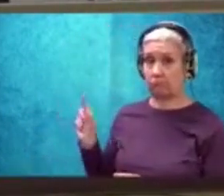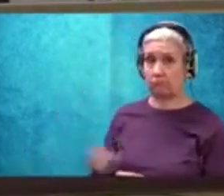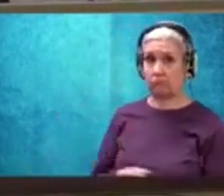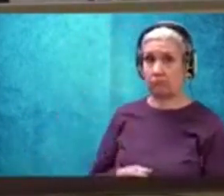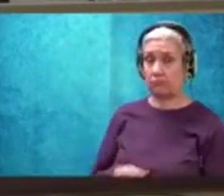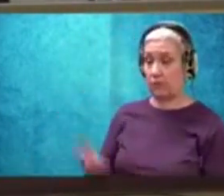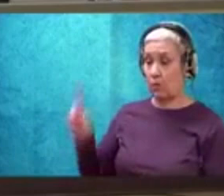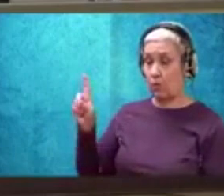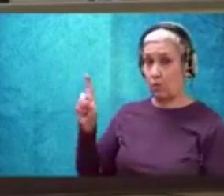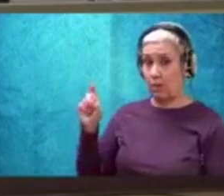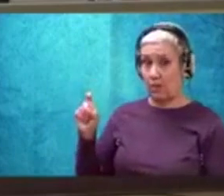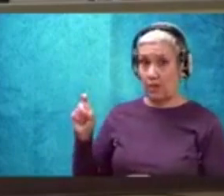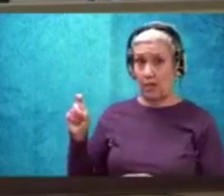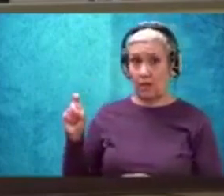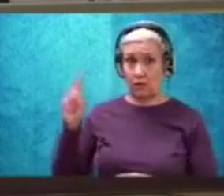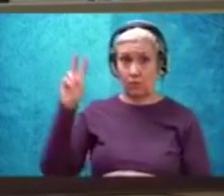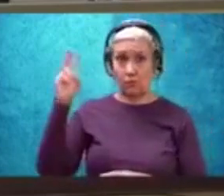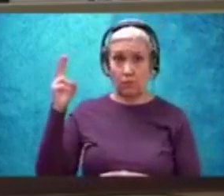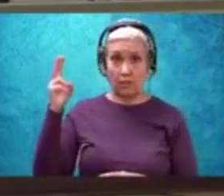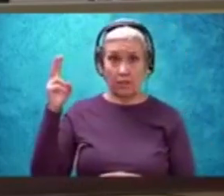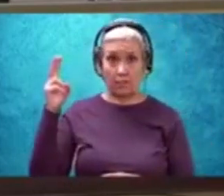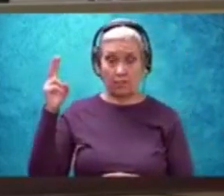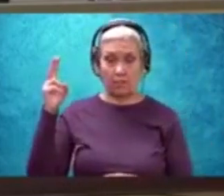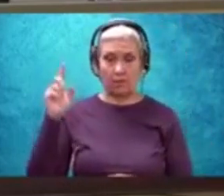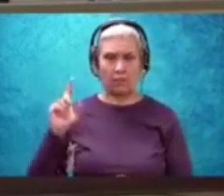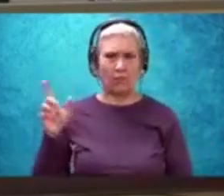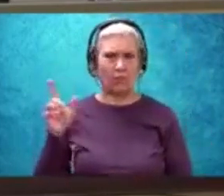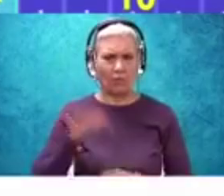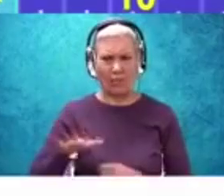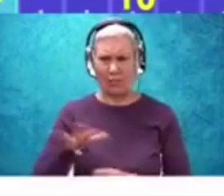this 1x squared and that 1x squared, think about the location